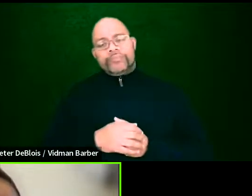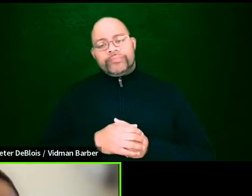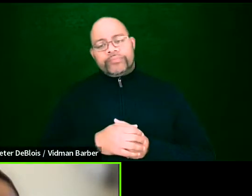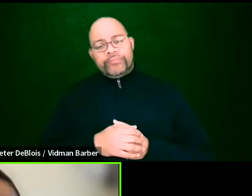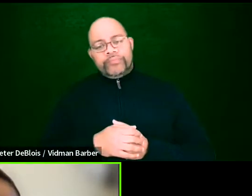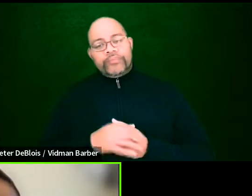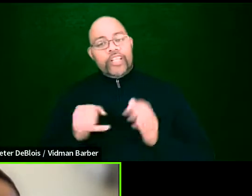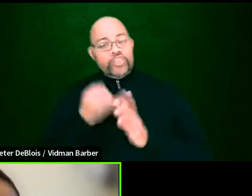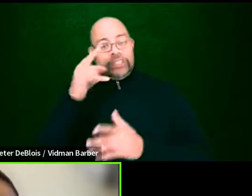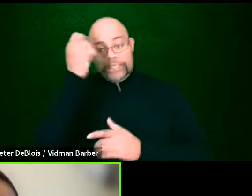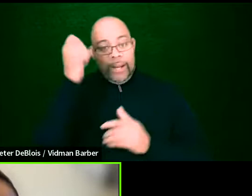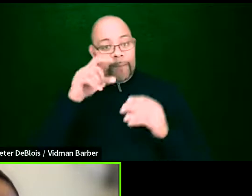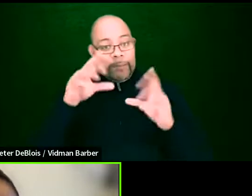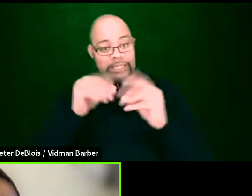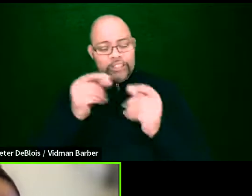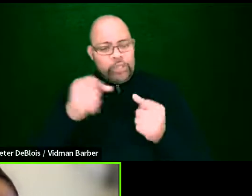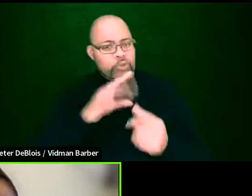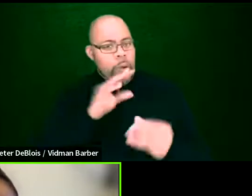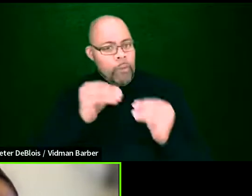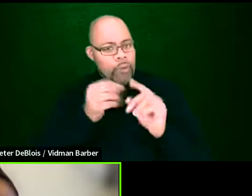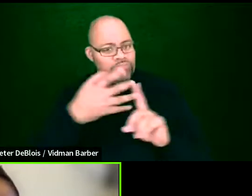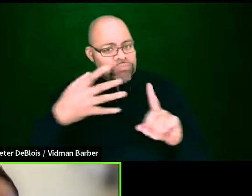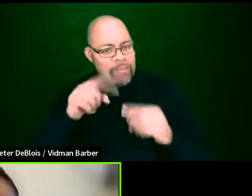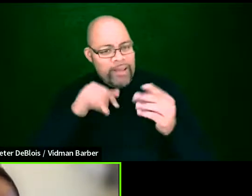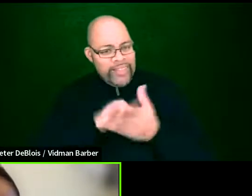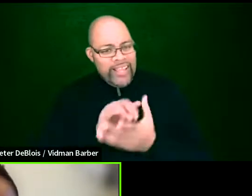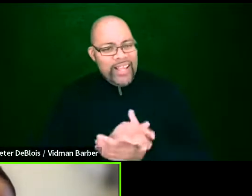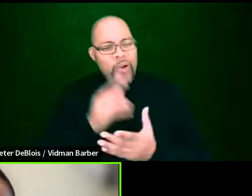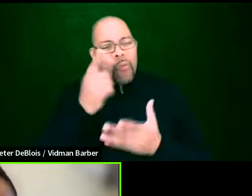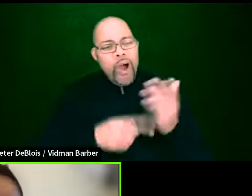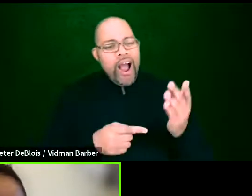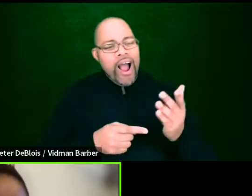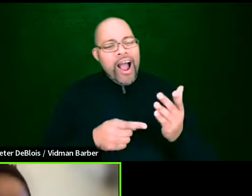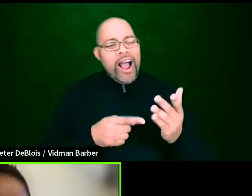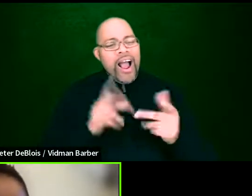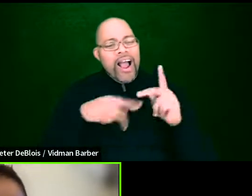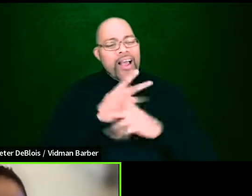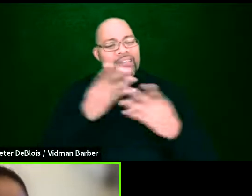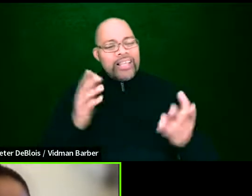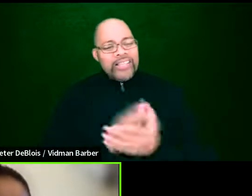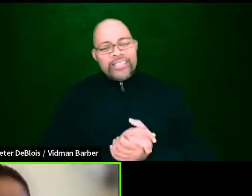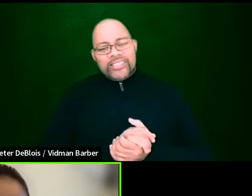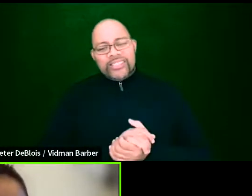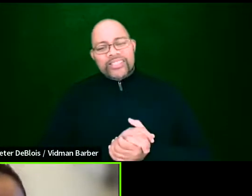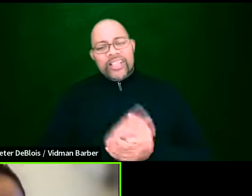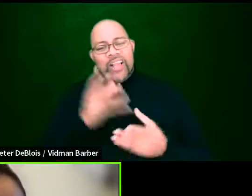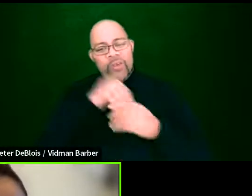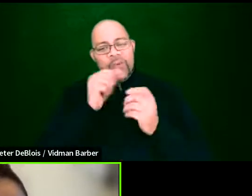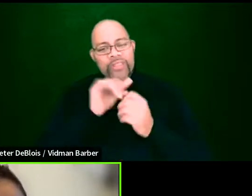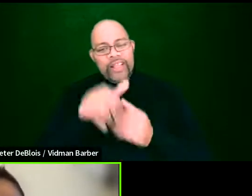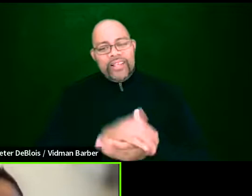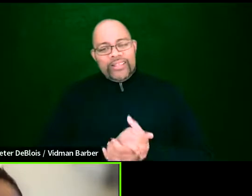outside of just the summer session. Can you talk a little bit more about like what sort of things are included in that?